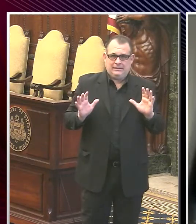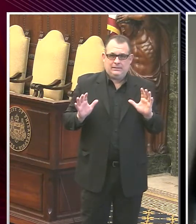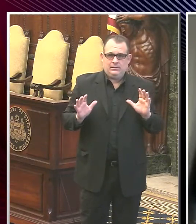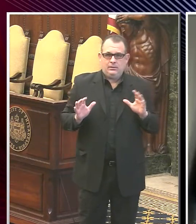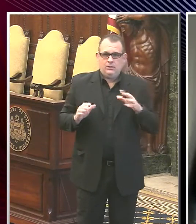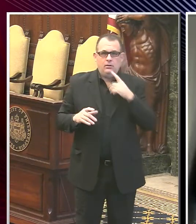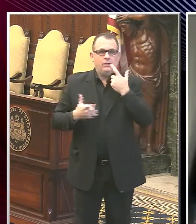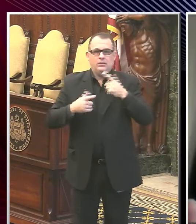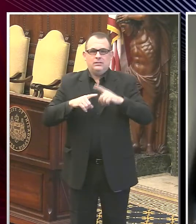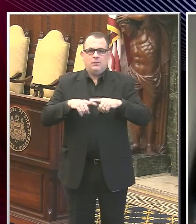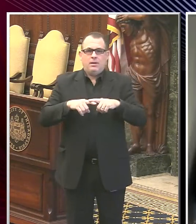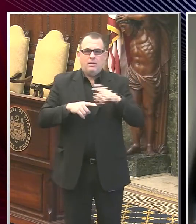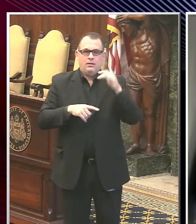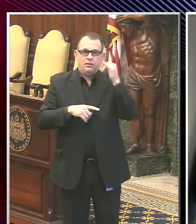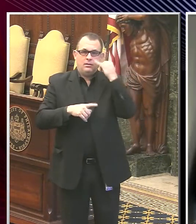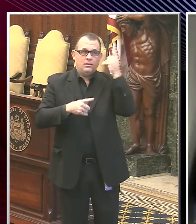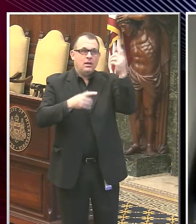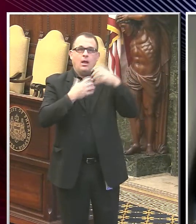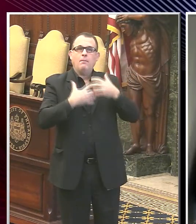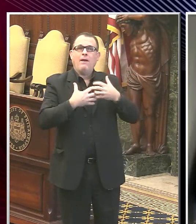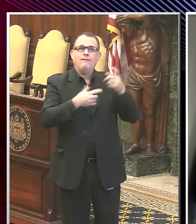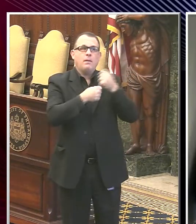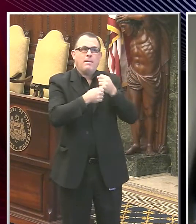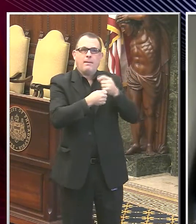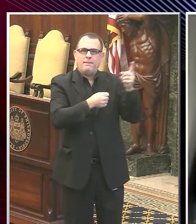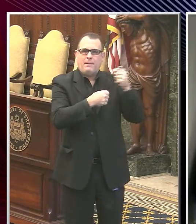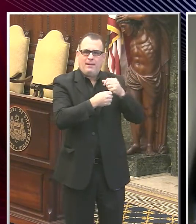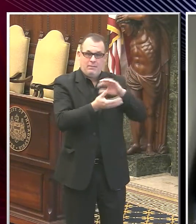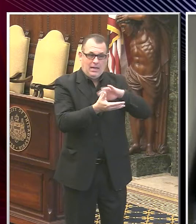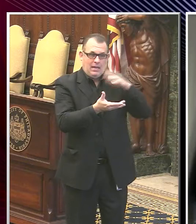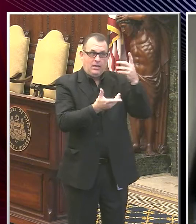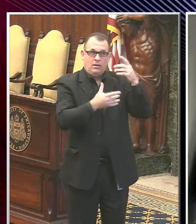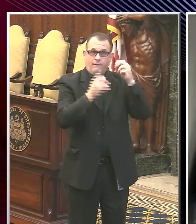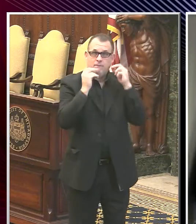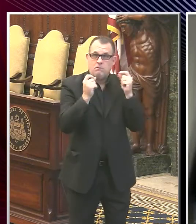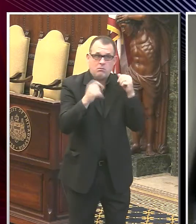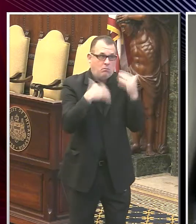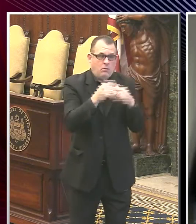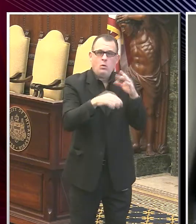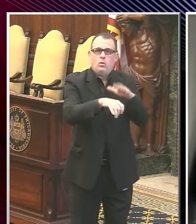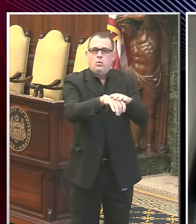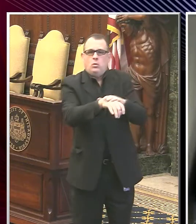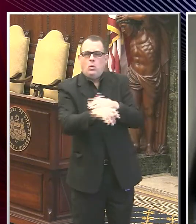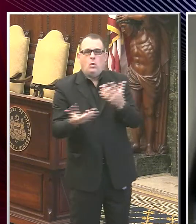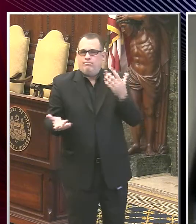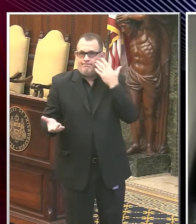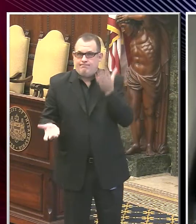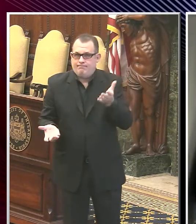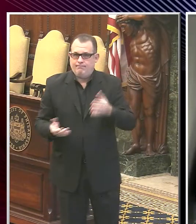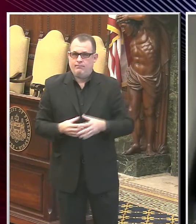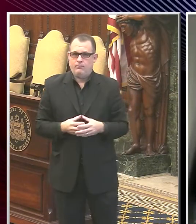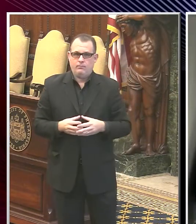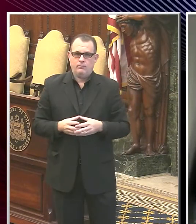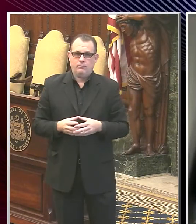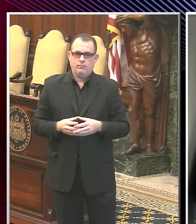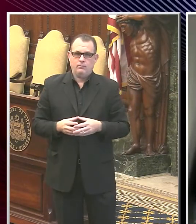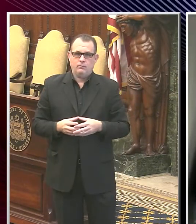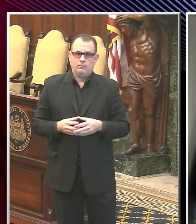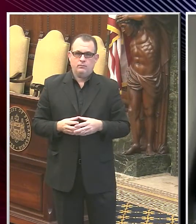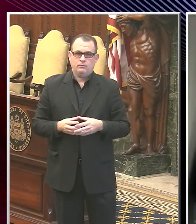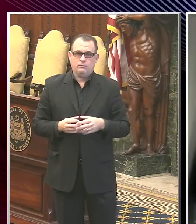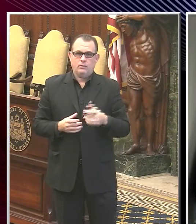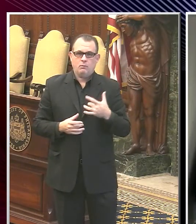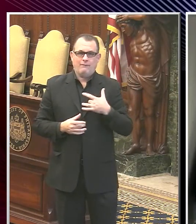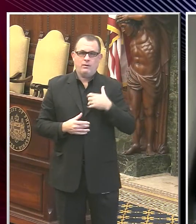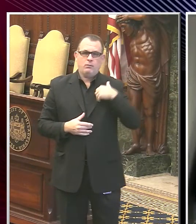quickly the manufacturers can produce doses and deliver them to us. We have some sense of how many they can deliver before the end of the year, but we really haven't got